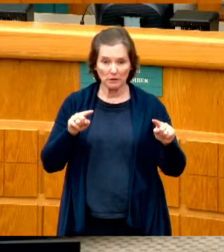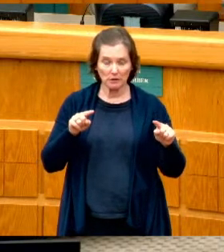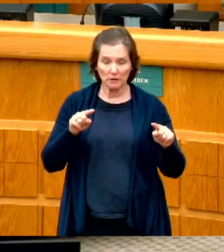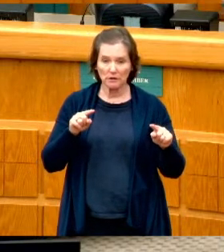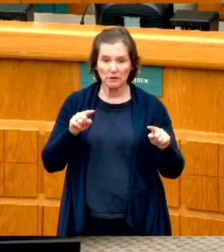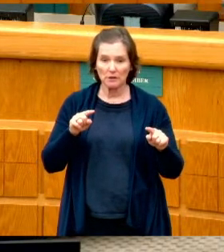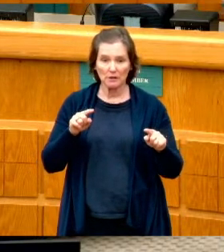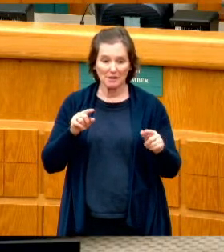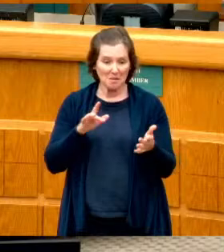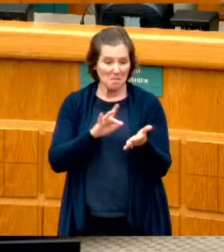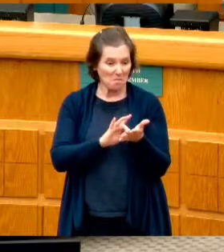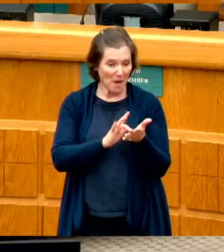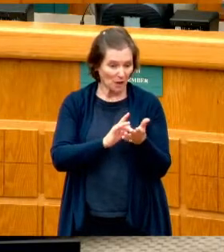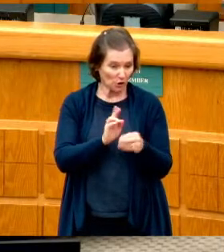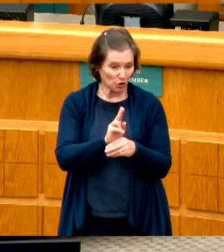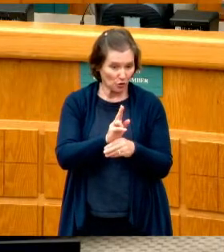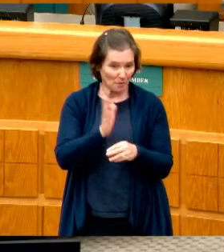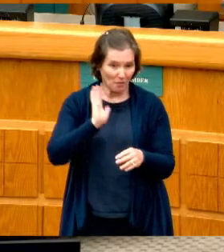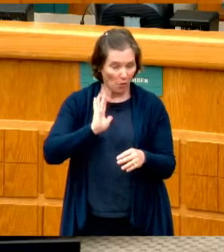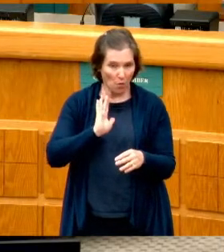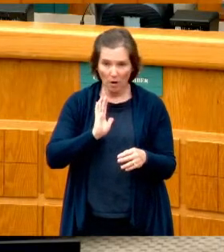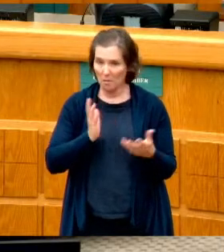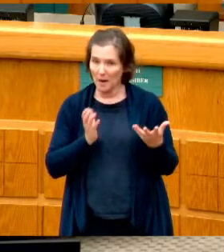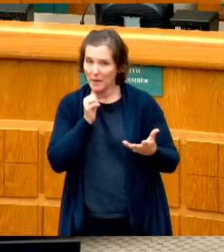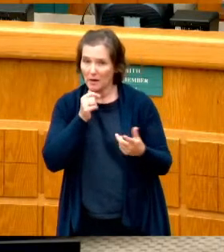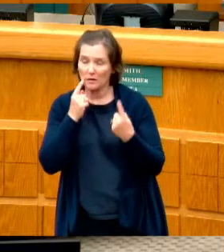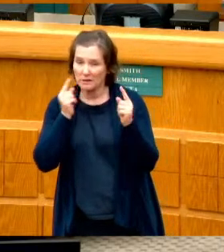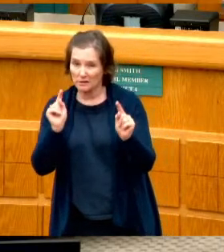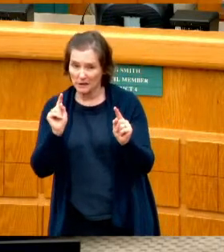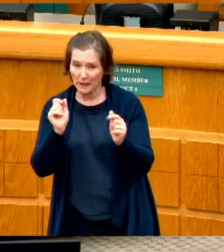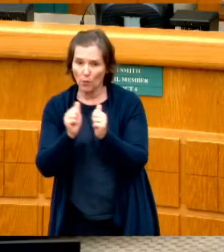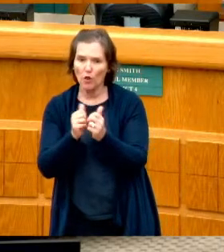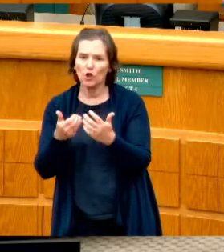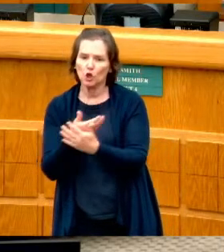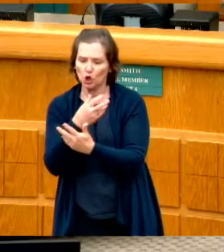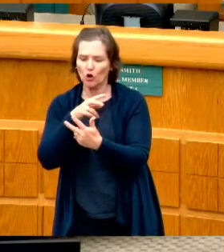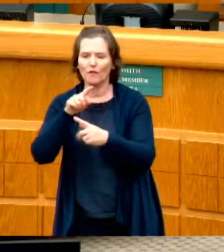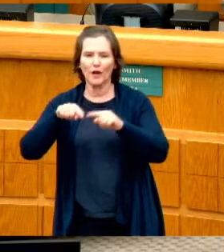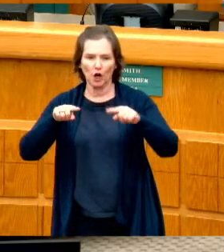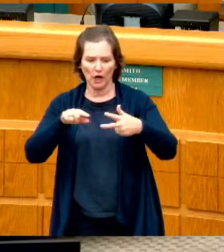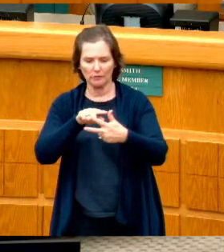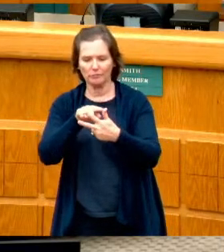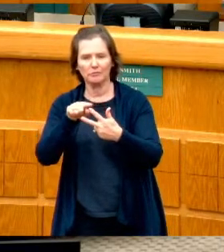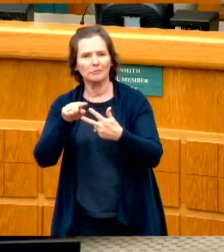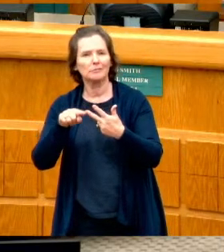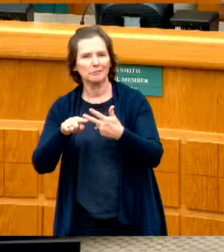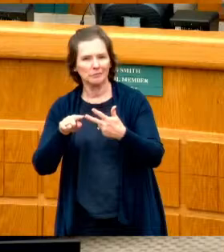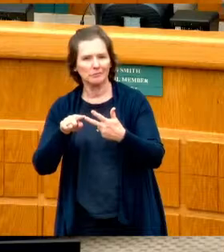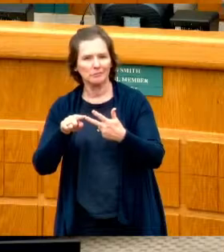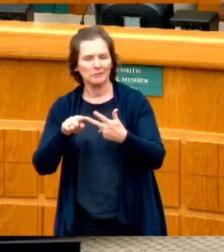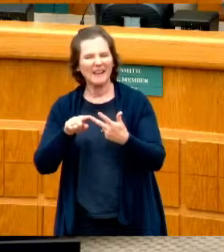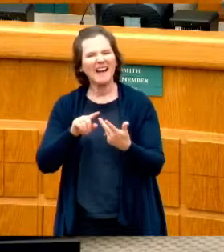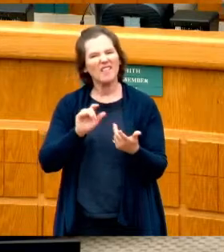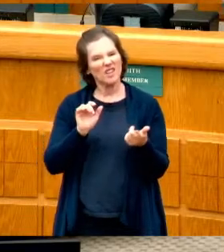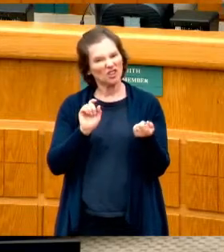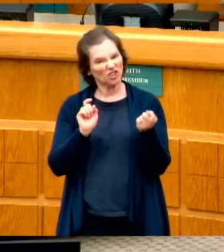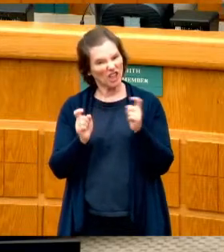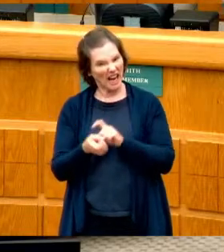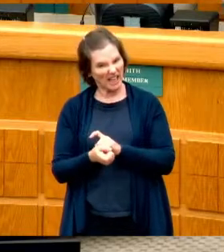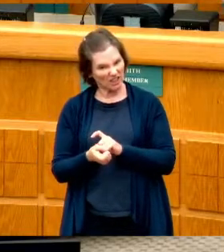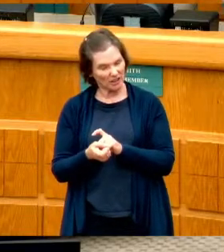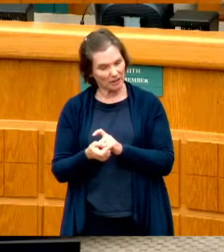it could change the effectiveness of COVID-19 vaccines. These changes could lead to an increase in the number of